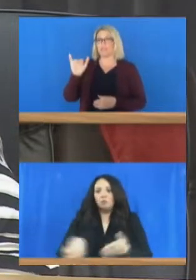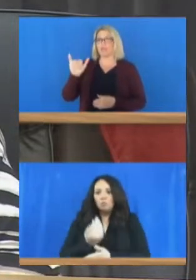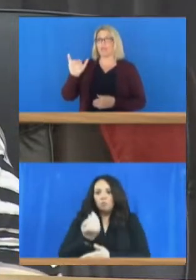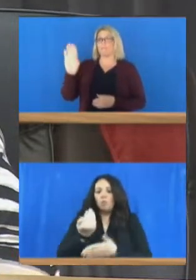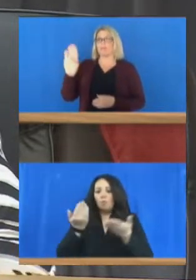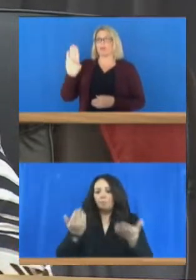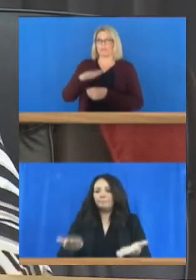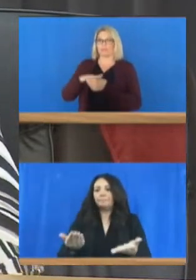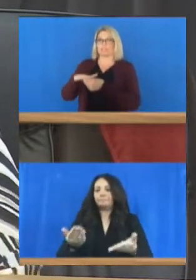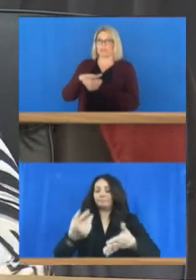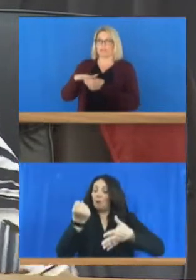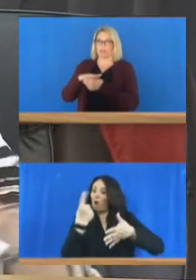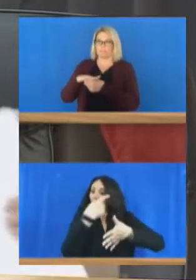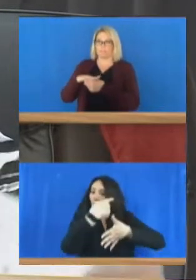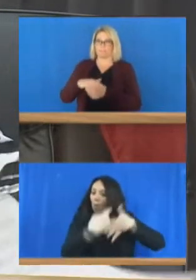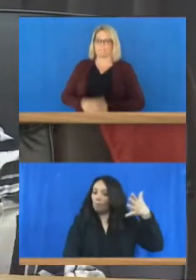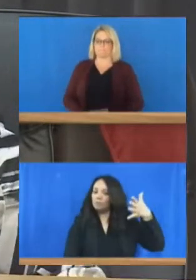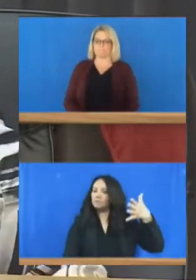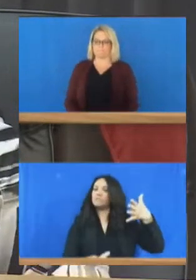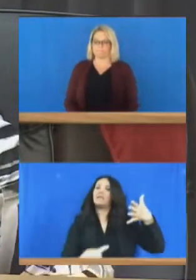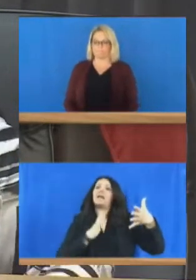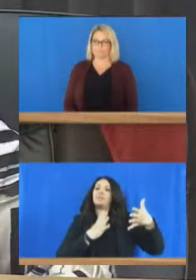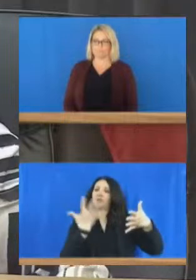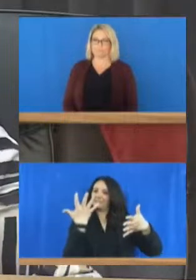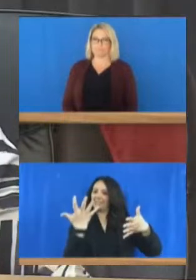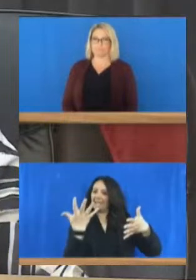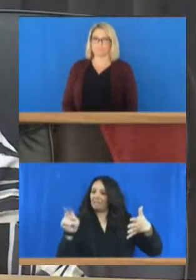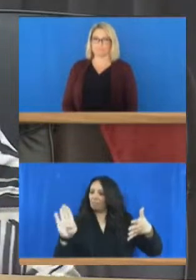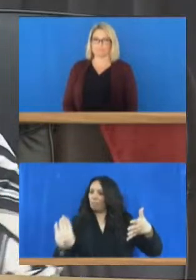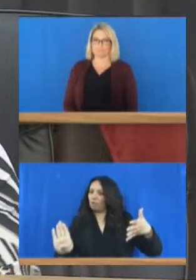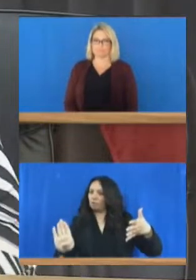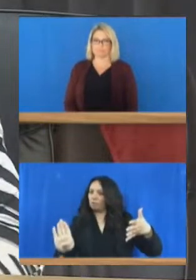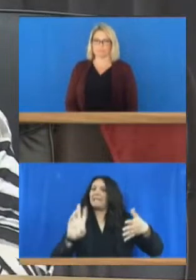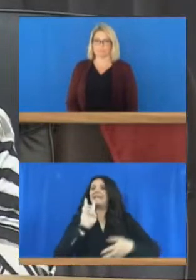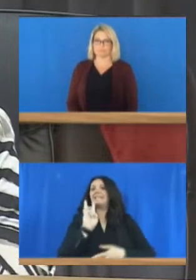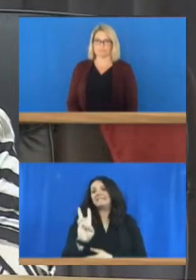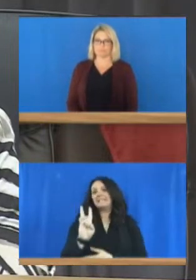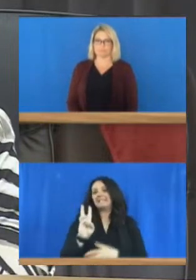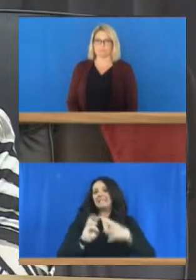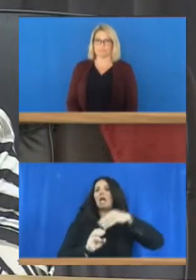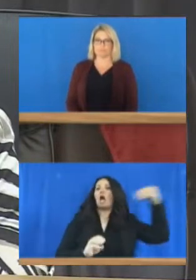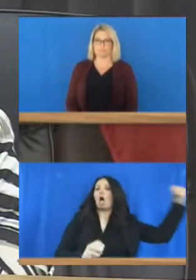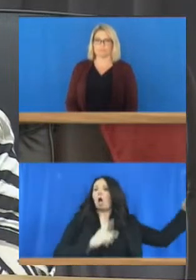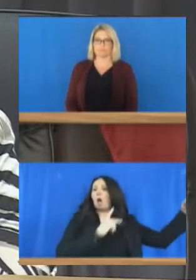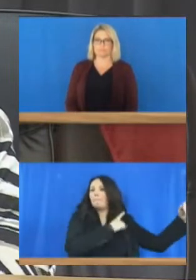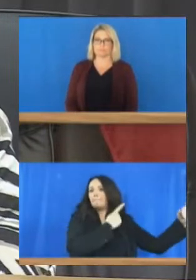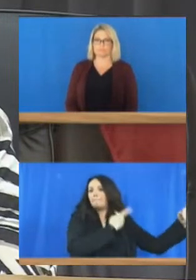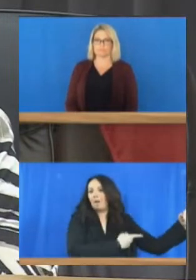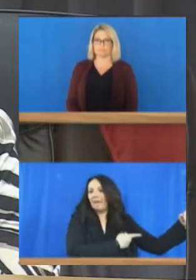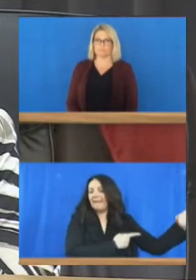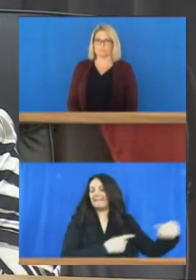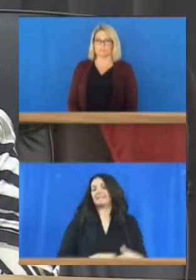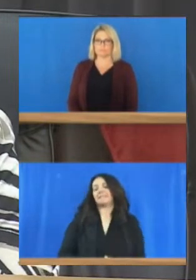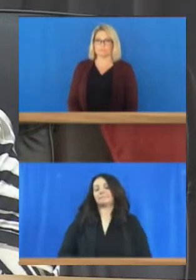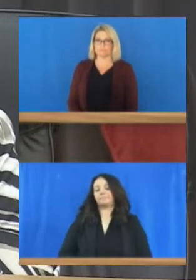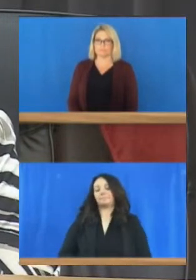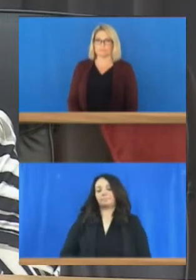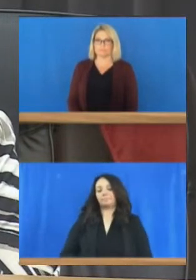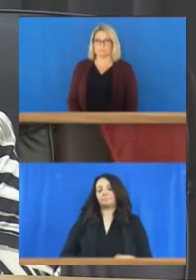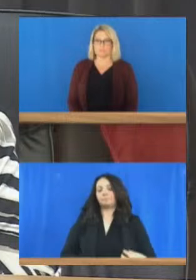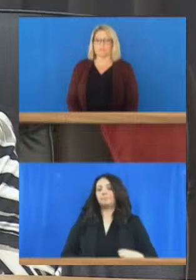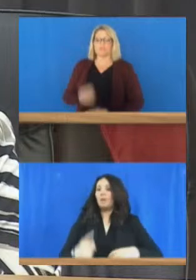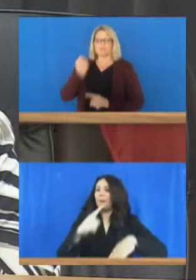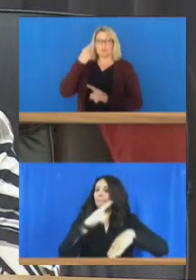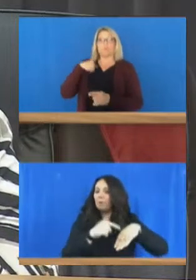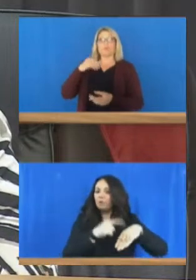comptabilisés dans notre total de cas. We have changed our